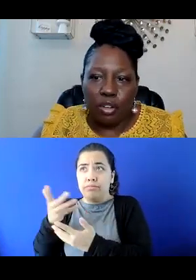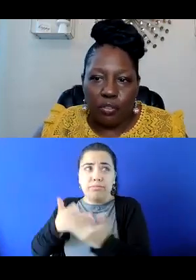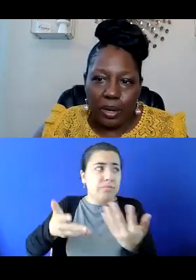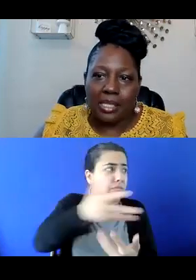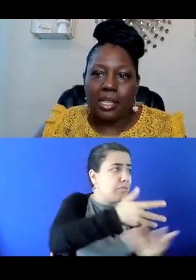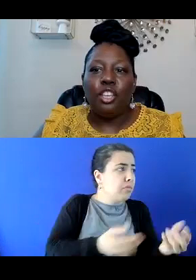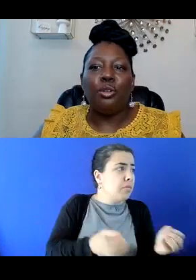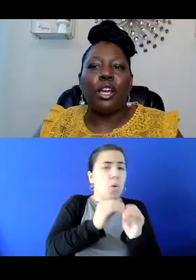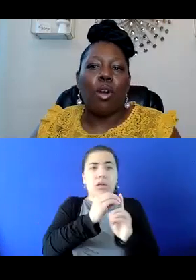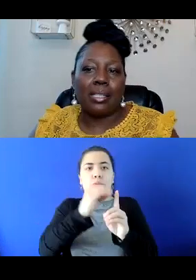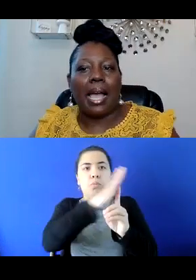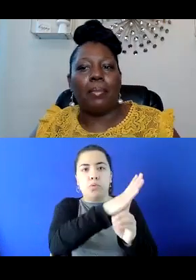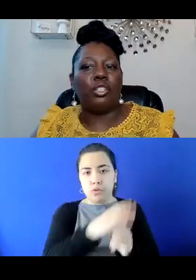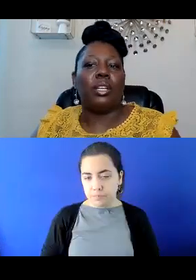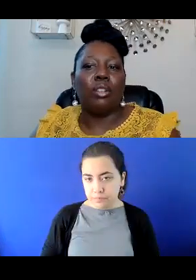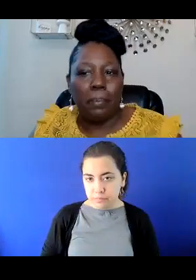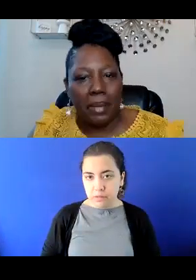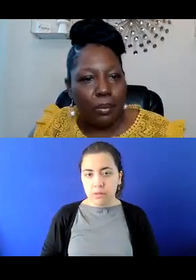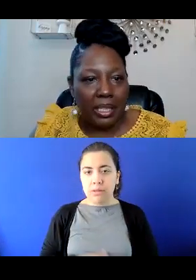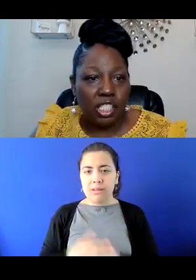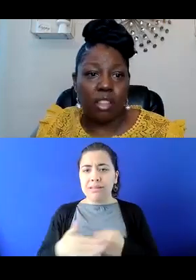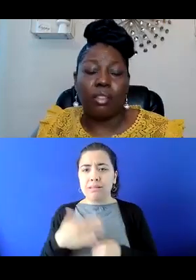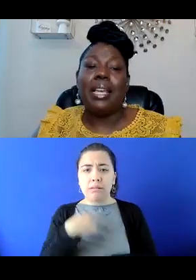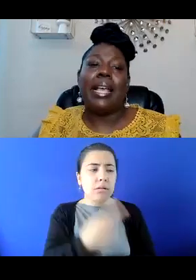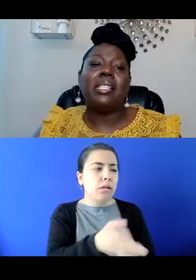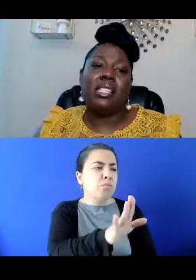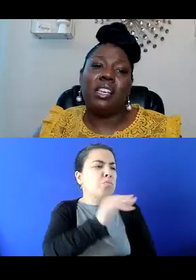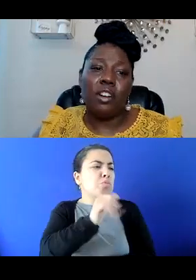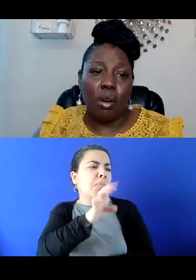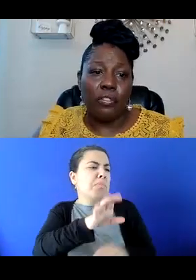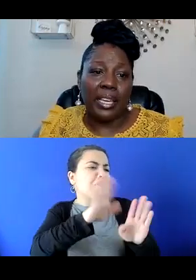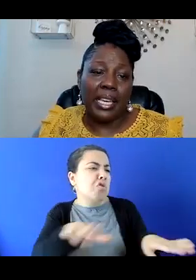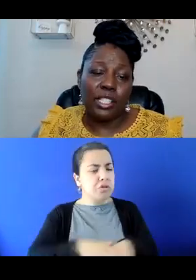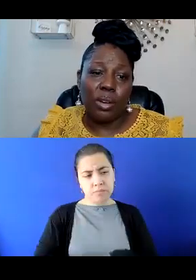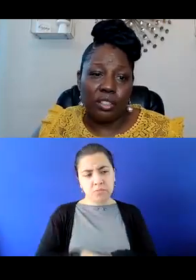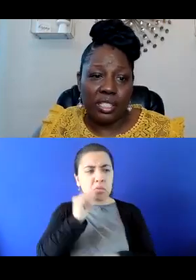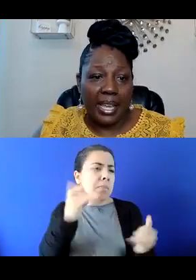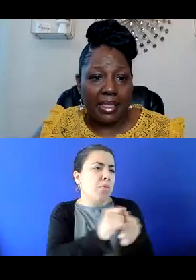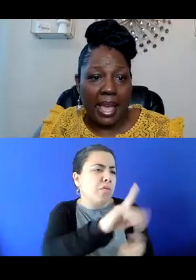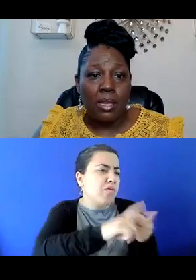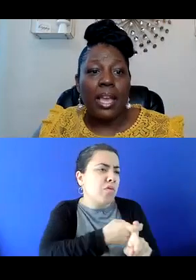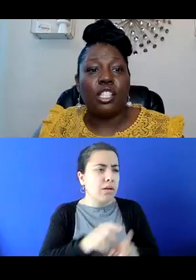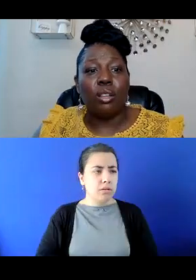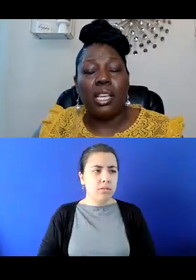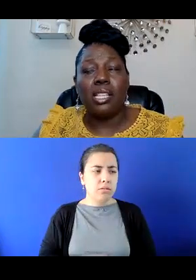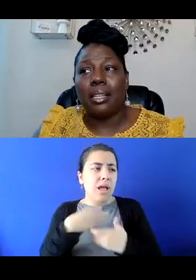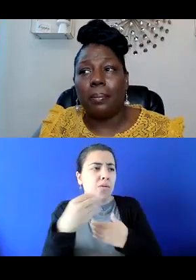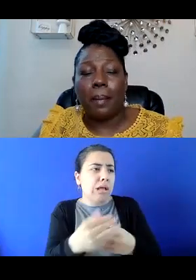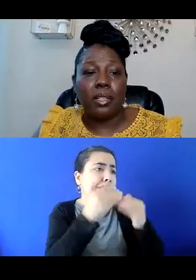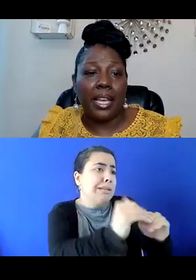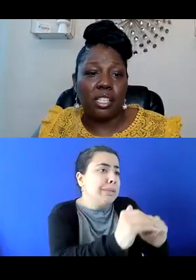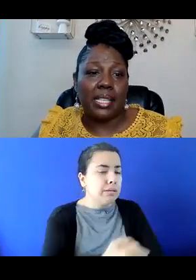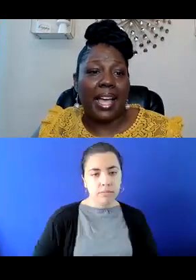with your friends. You can go outside, but you can only play with each other. It's difficult for kids to understand that. And so these are